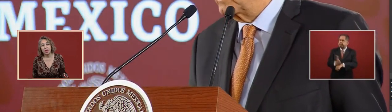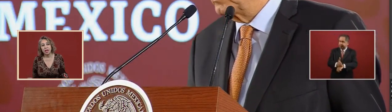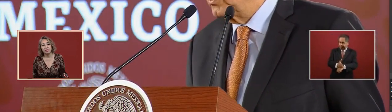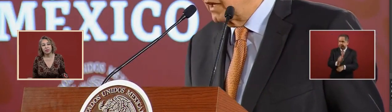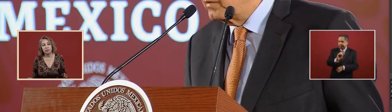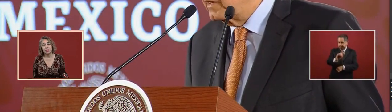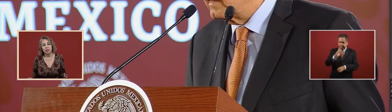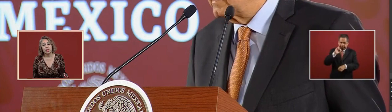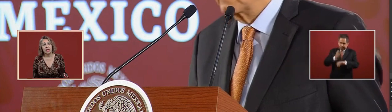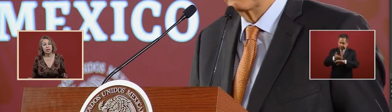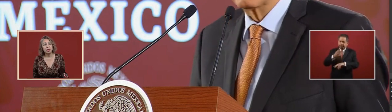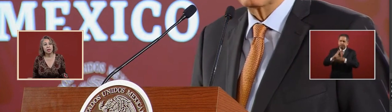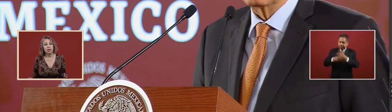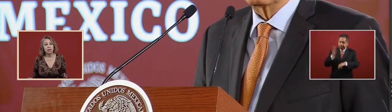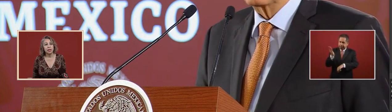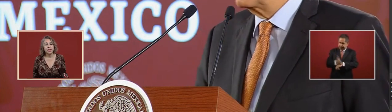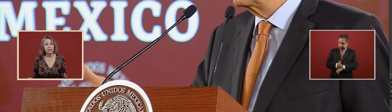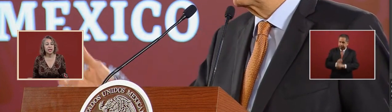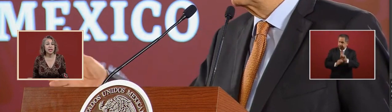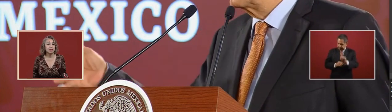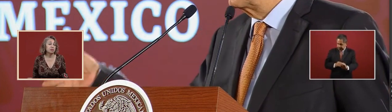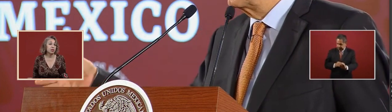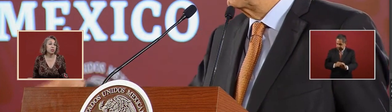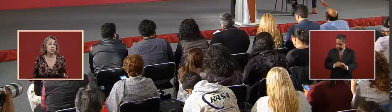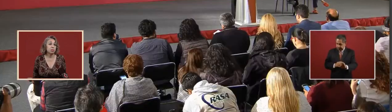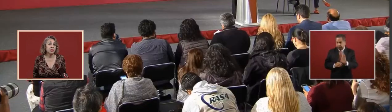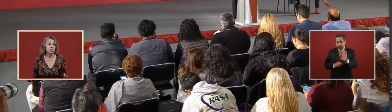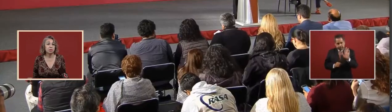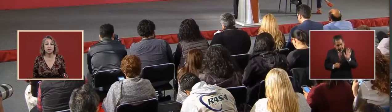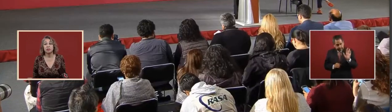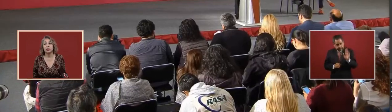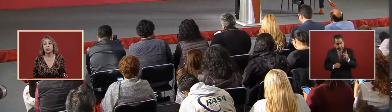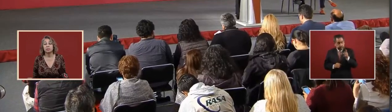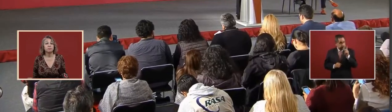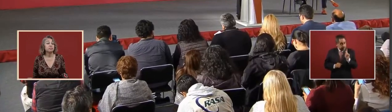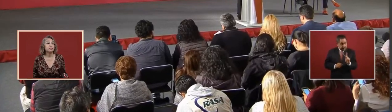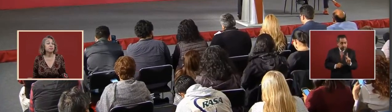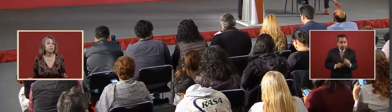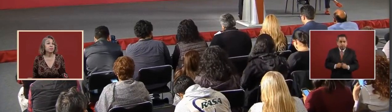then they have to castigate those that were responsible